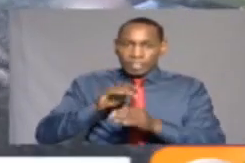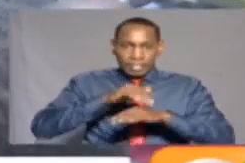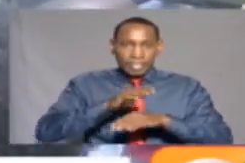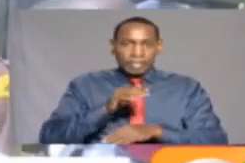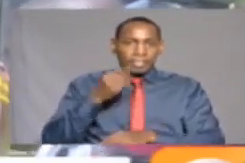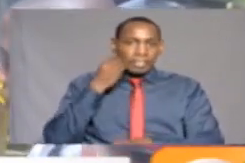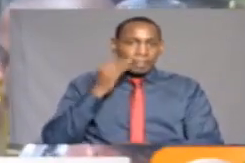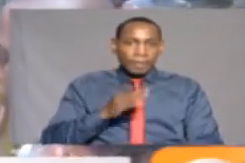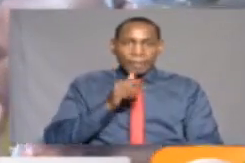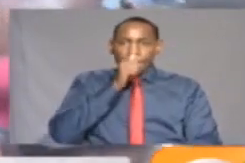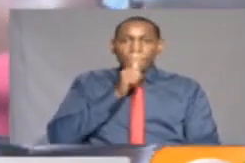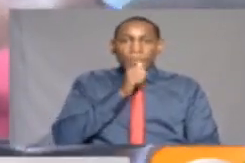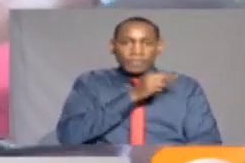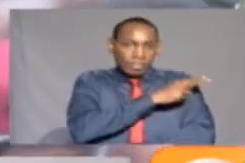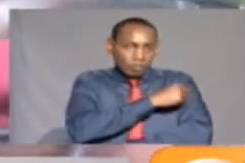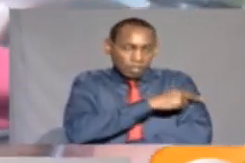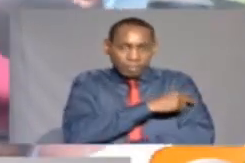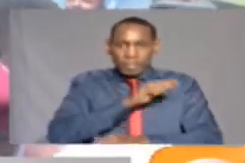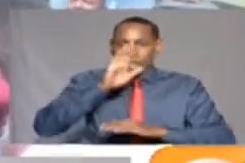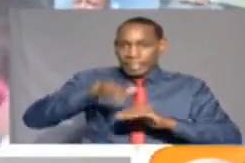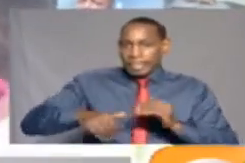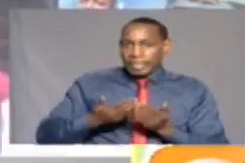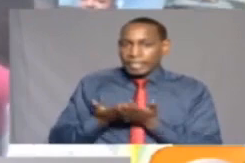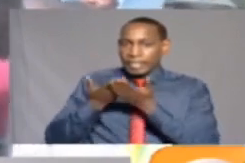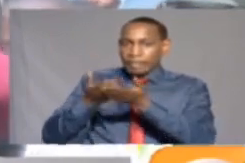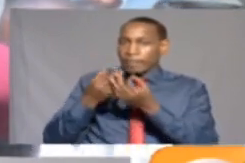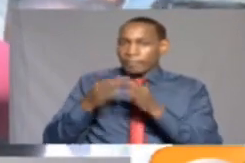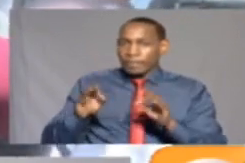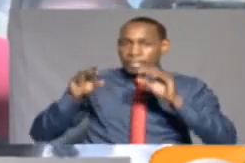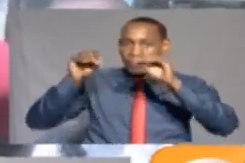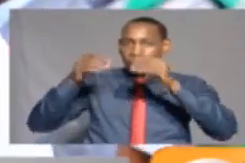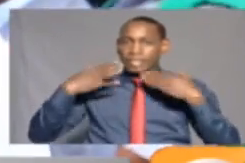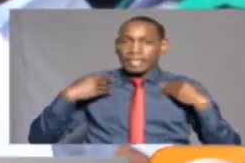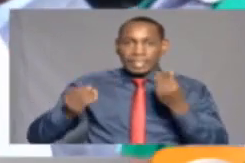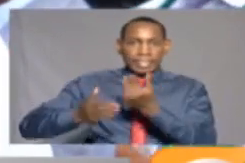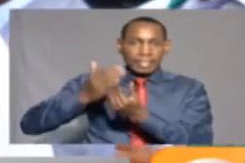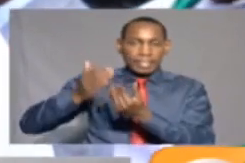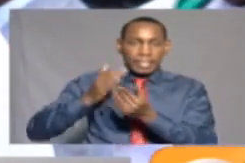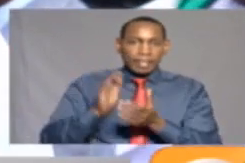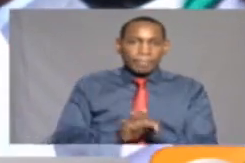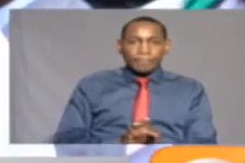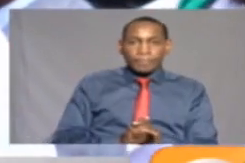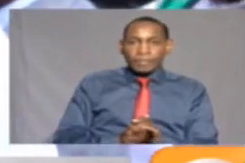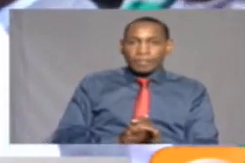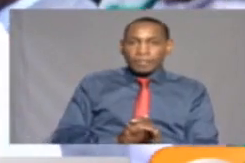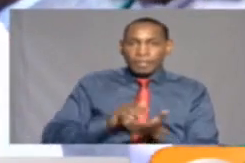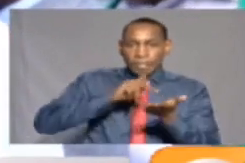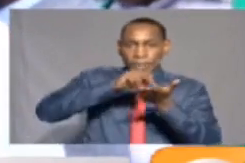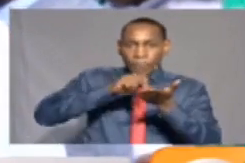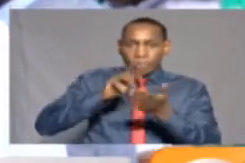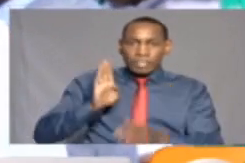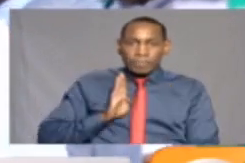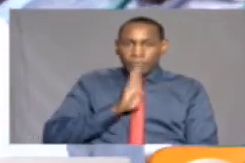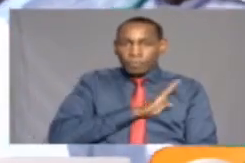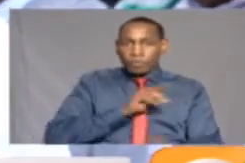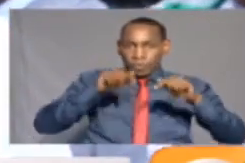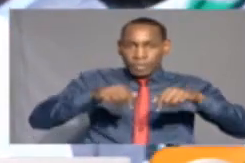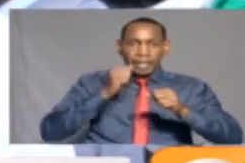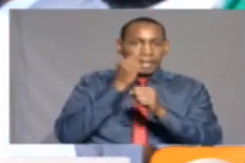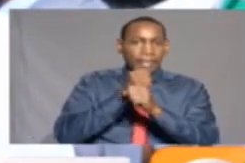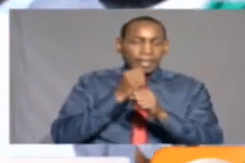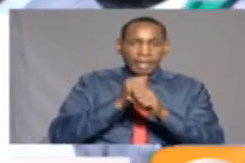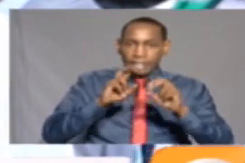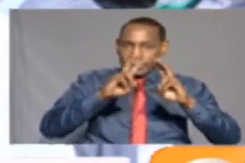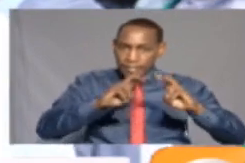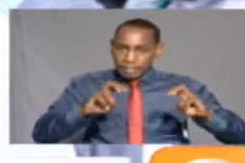labs, pharmacies and clinics instead of providing free and quality health care. The Pharmacy and Poisons Board earlier today conducted